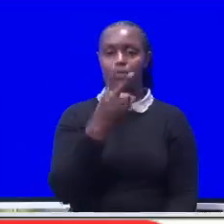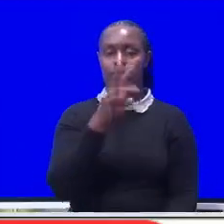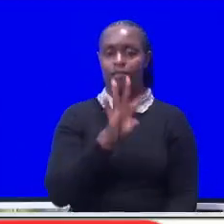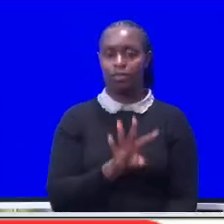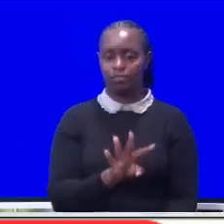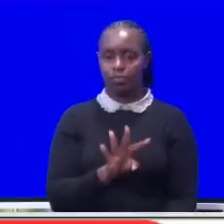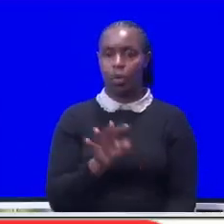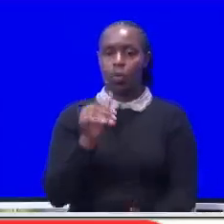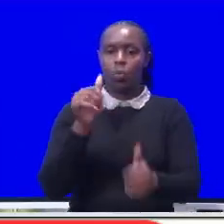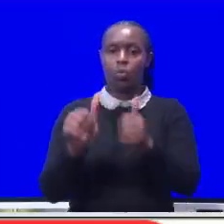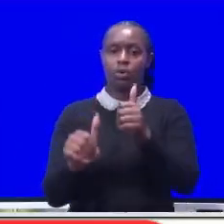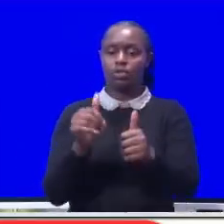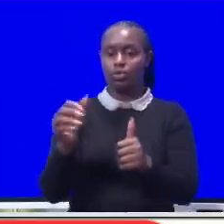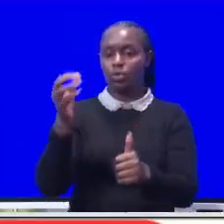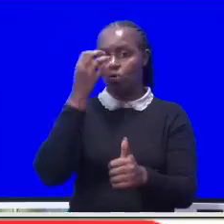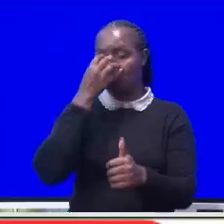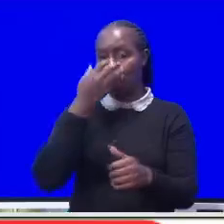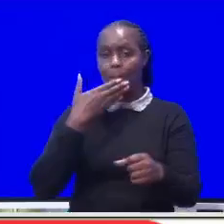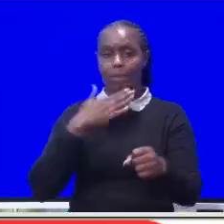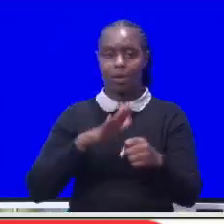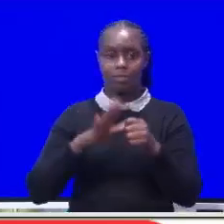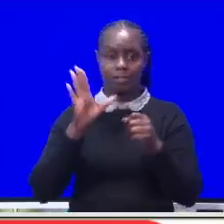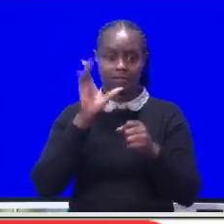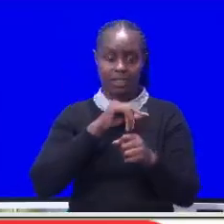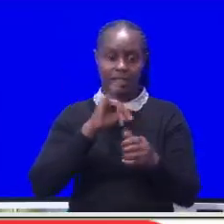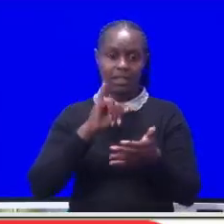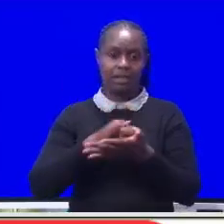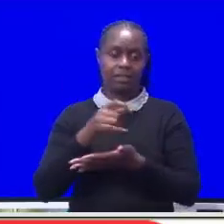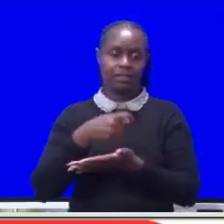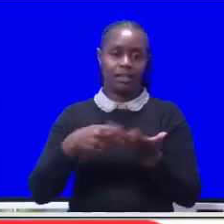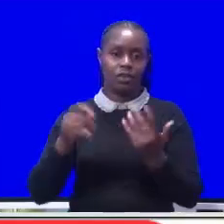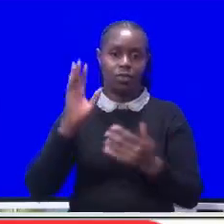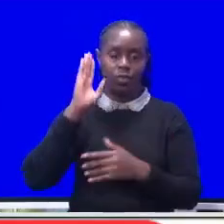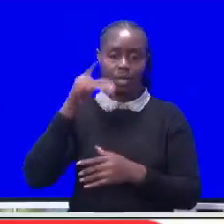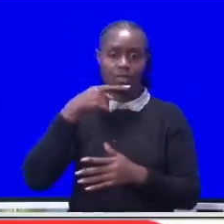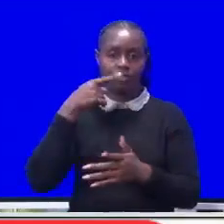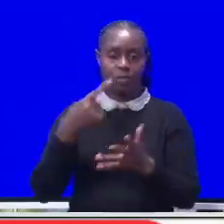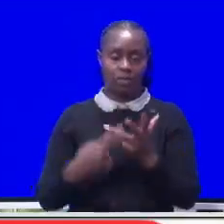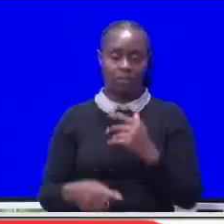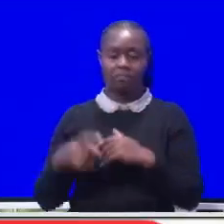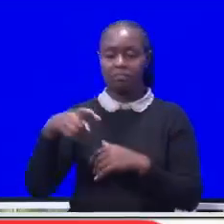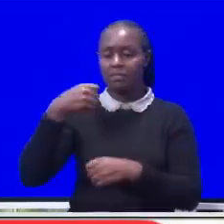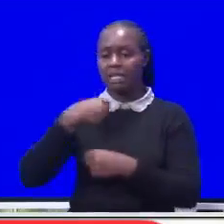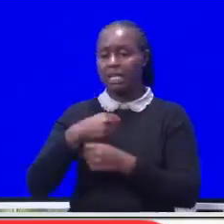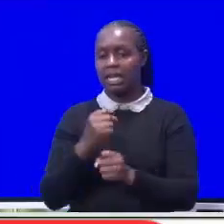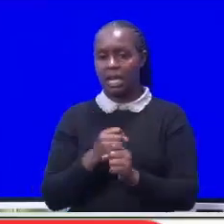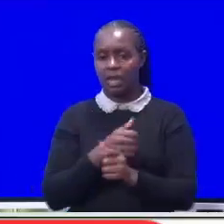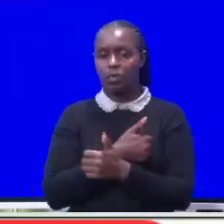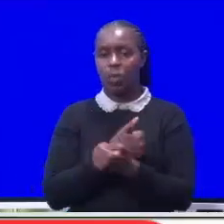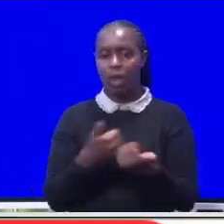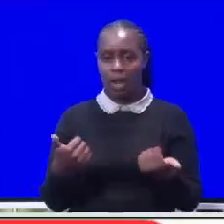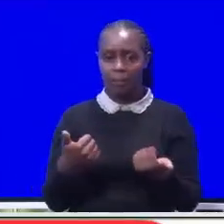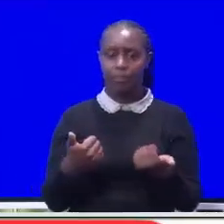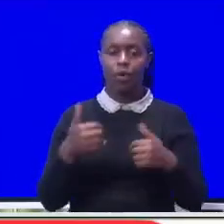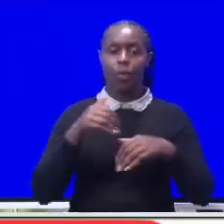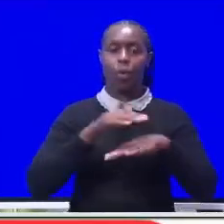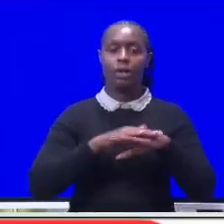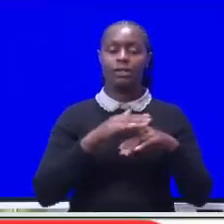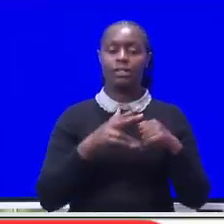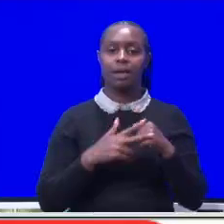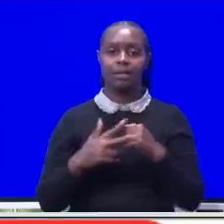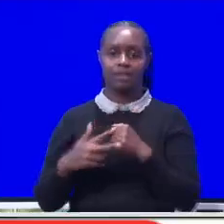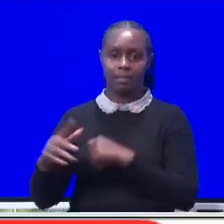2024, which William Ruto has promised to sign into law. We say that this should be done expeditiously on this Sabasaba